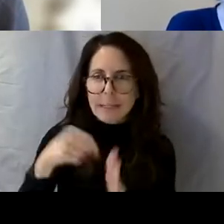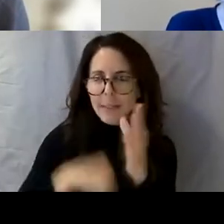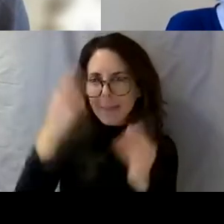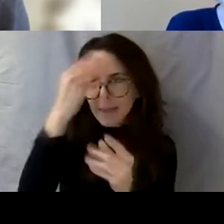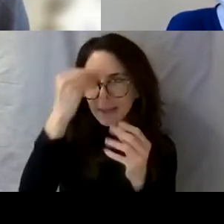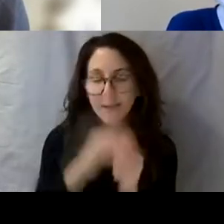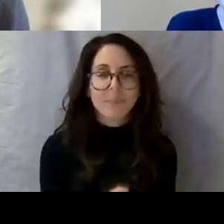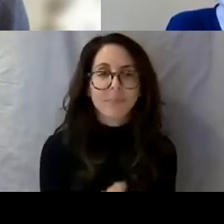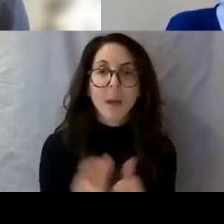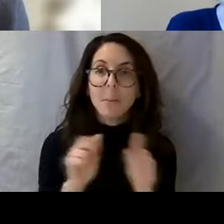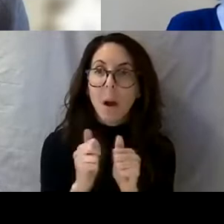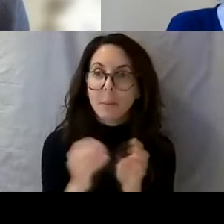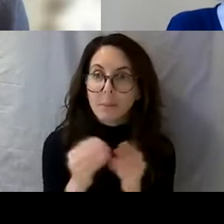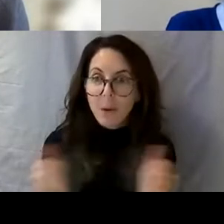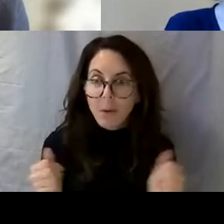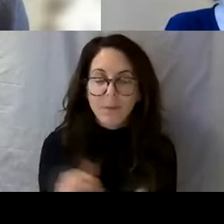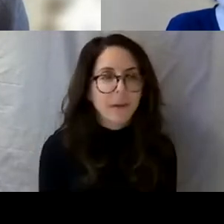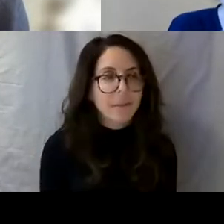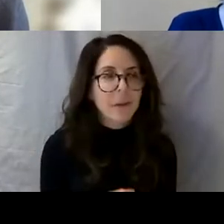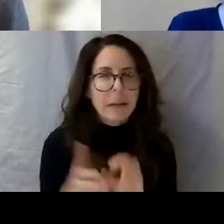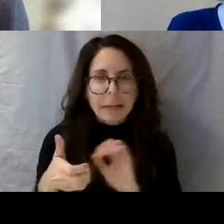solving, collaboration,